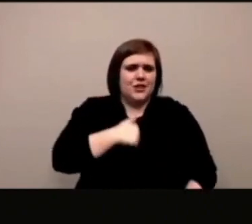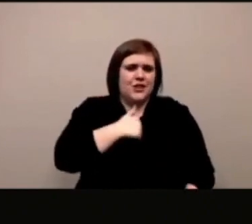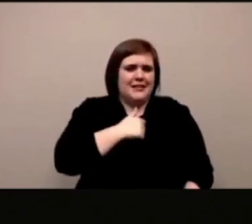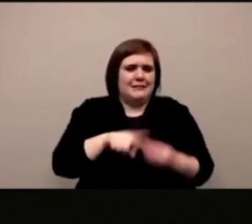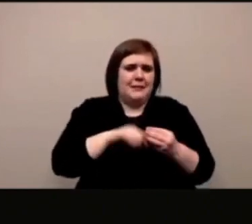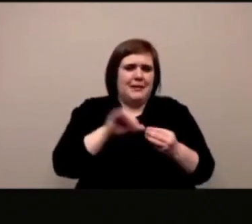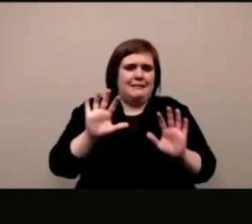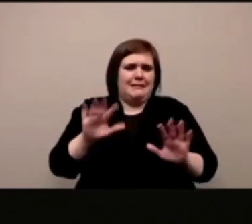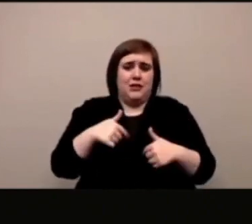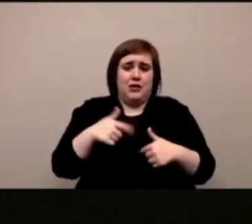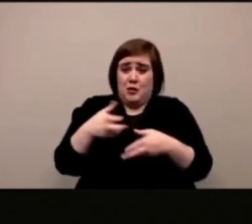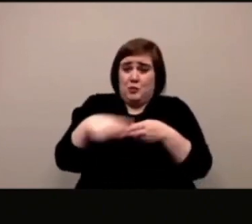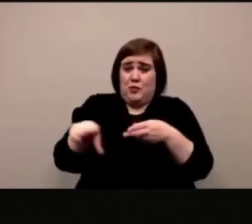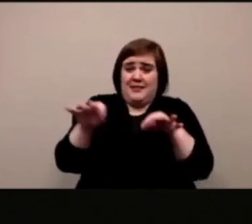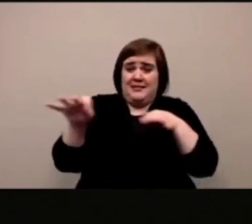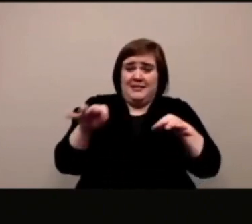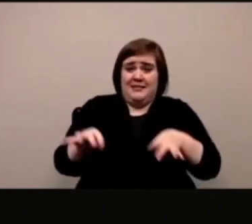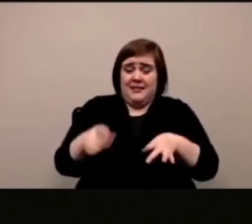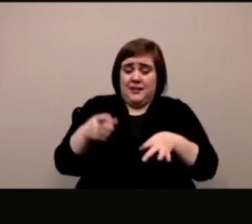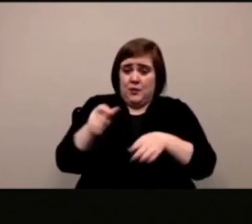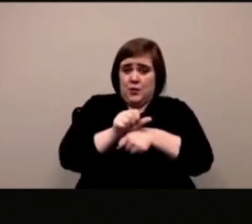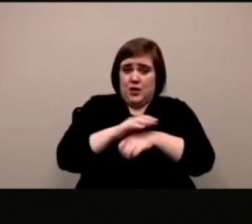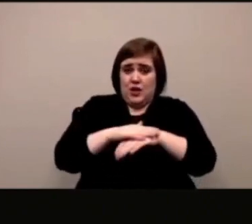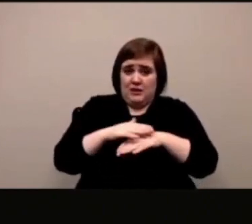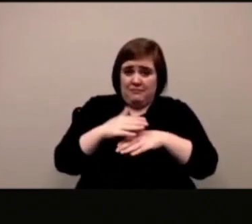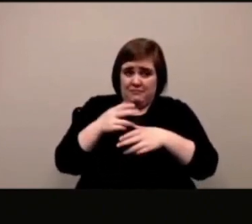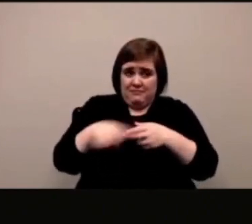Do you want to just briefly say what you're working on?